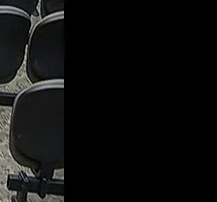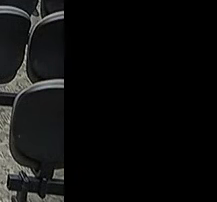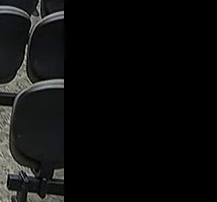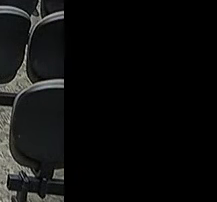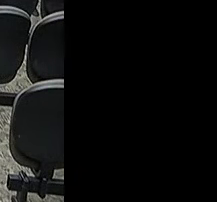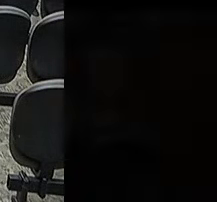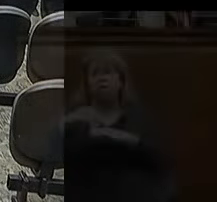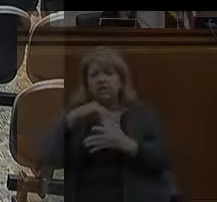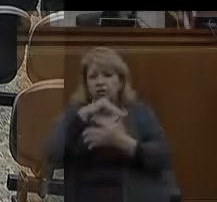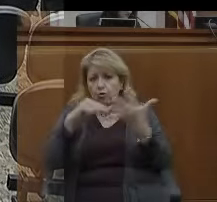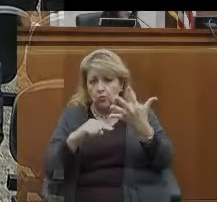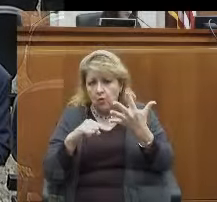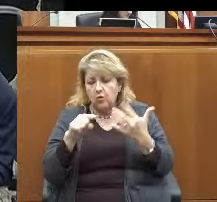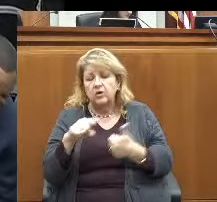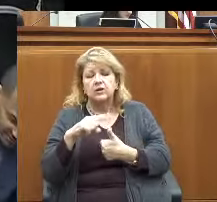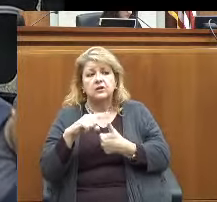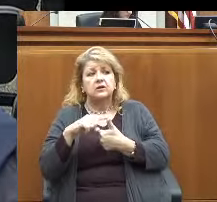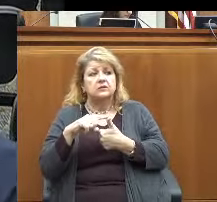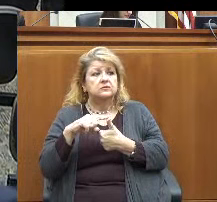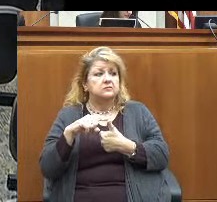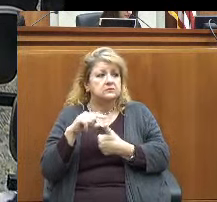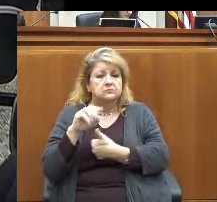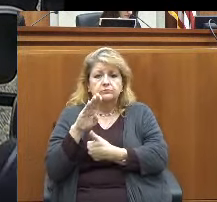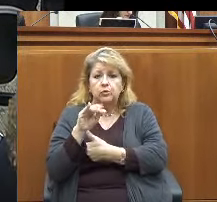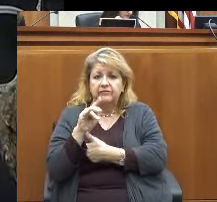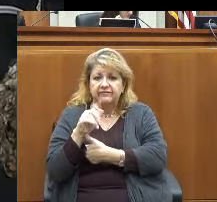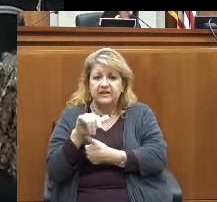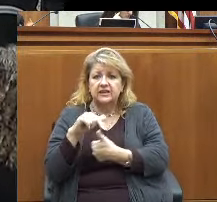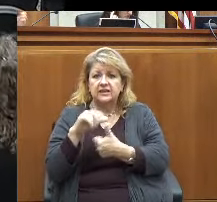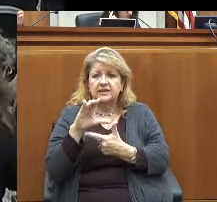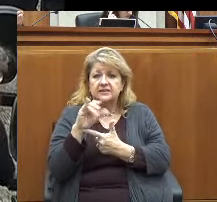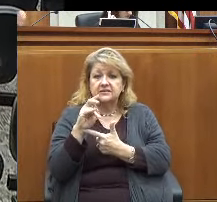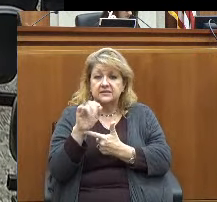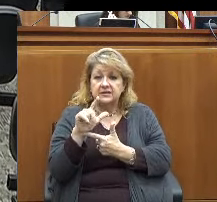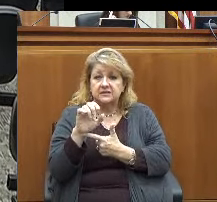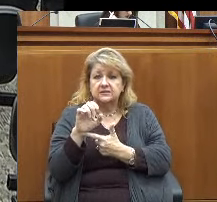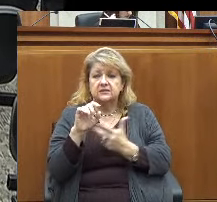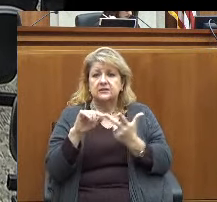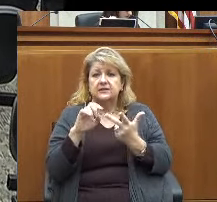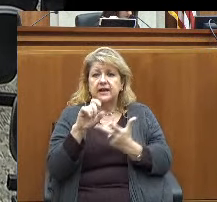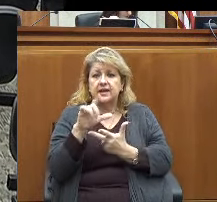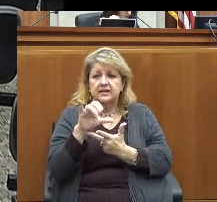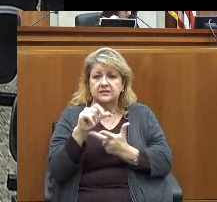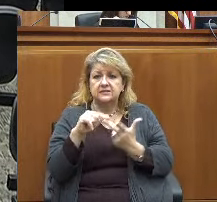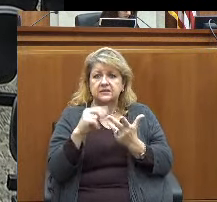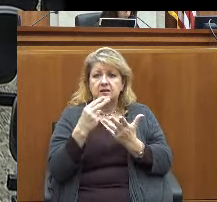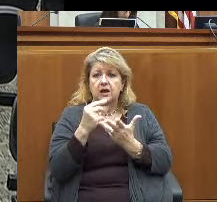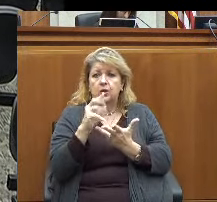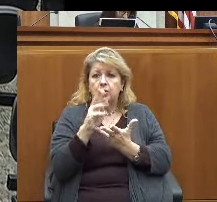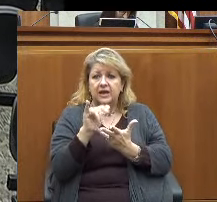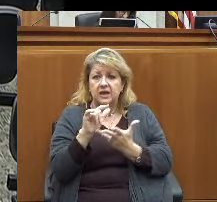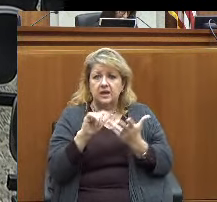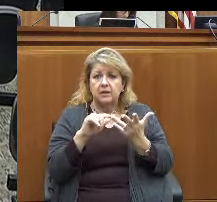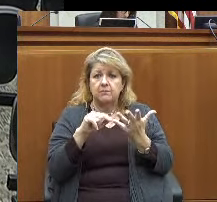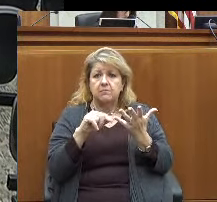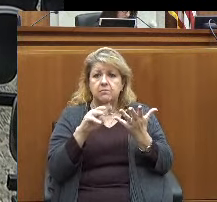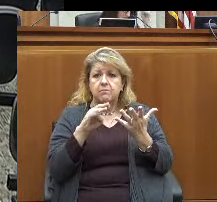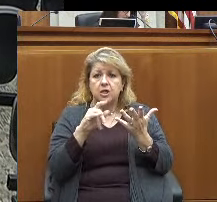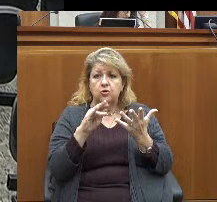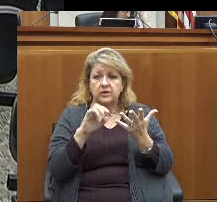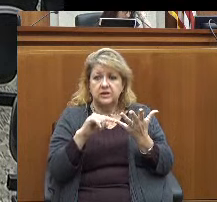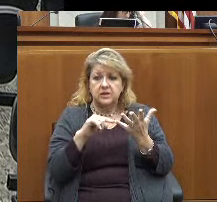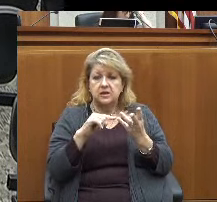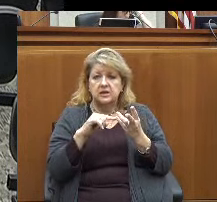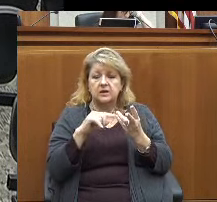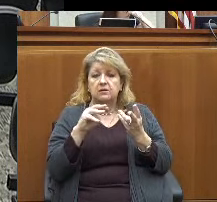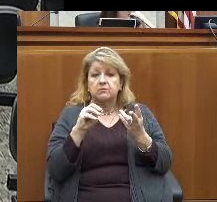Castillo? Dr. Davis? Here. Yes. Ms. Ellis? Here. Mr. Garvey? Here. Ms. Holloway? Mr. Mallory? Here. Mr.